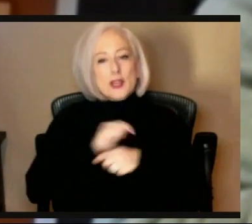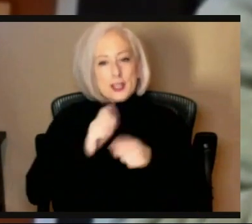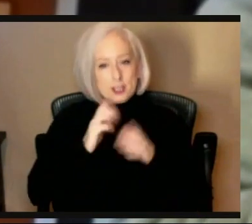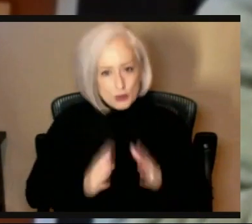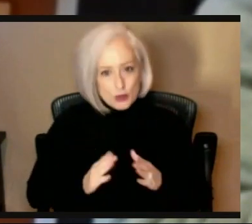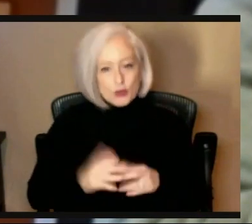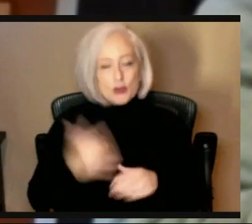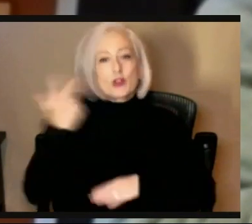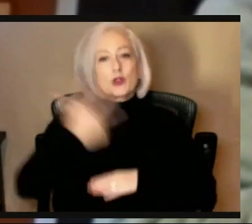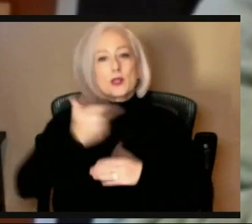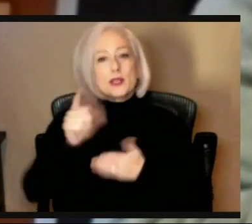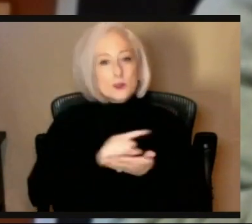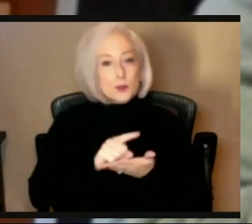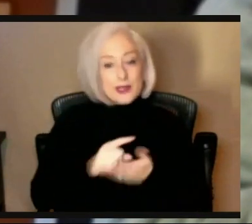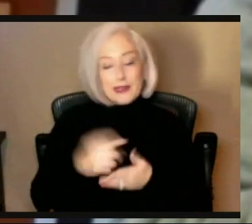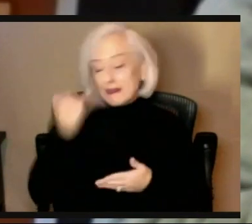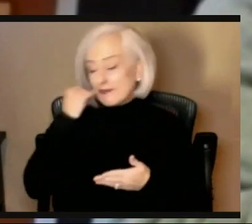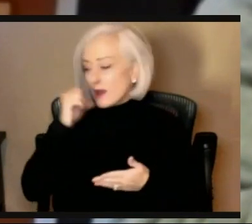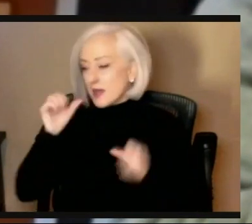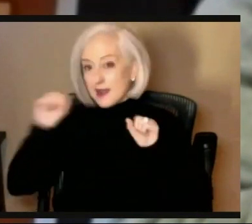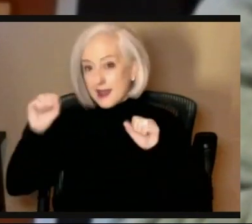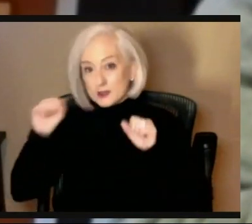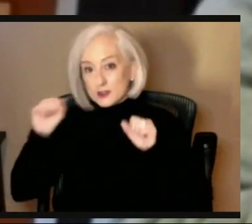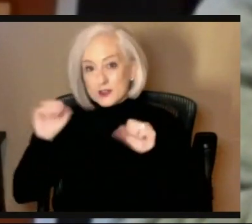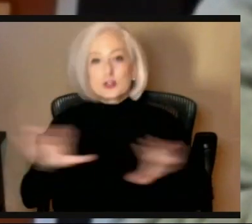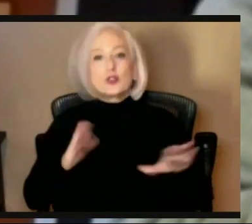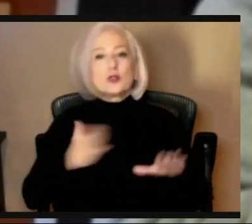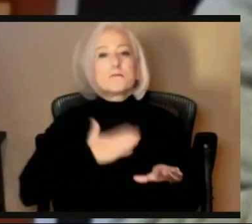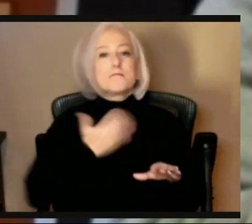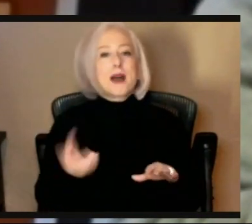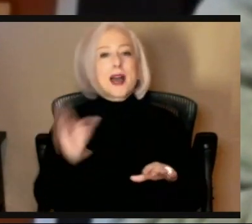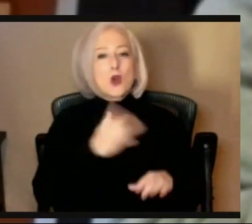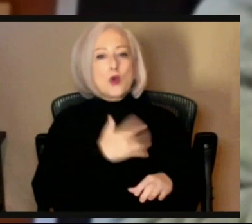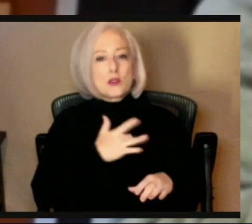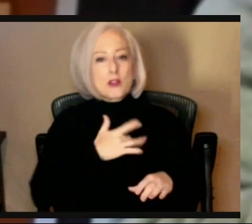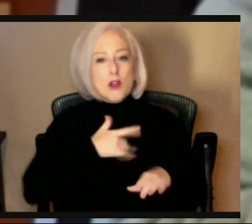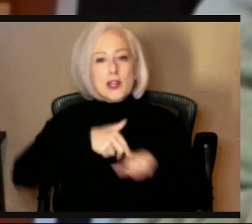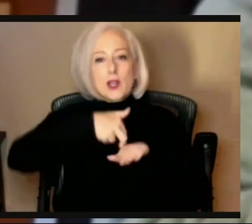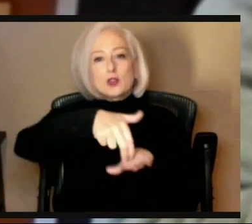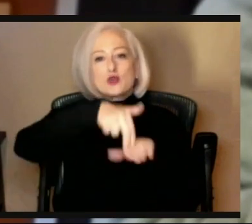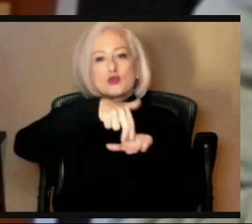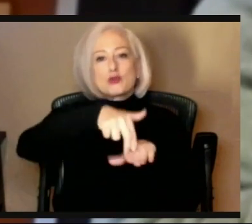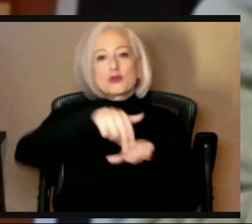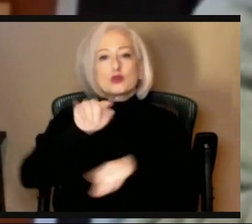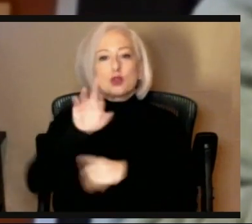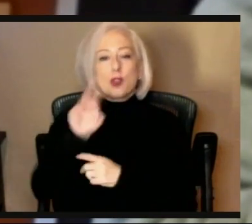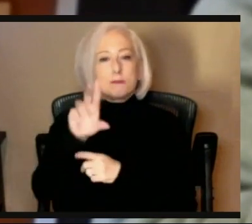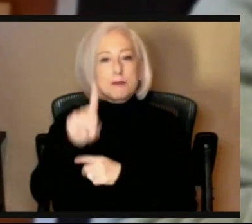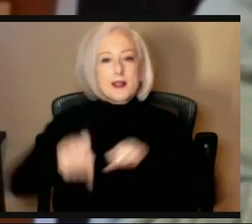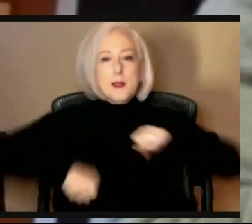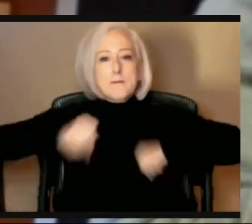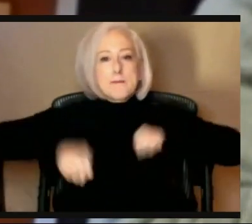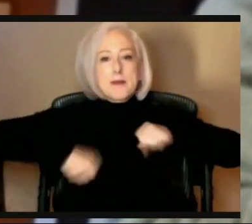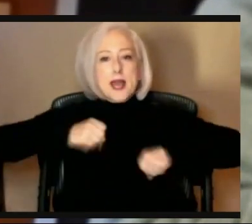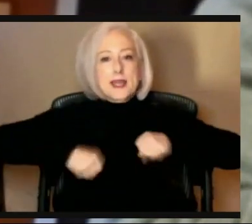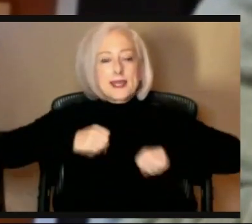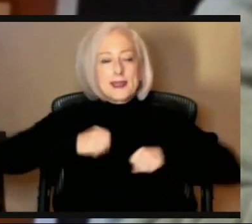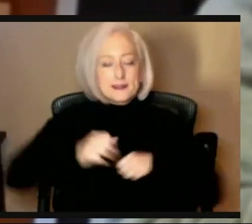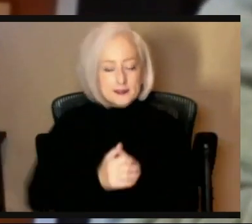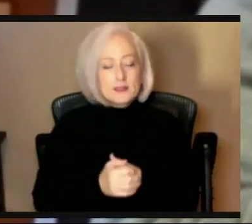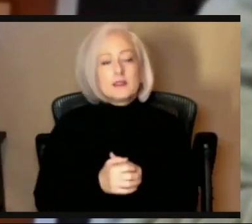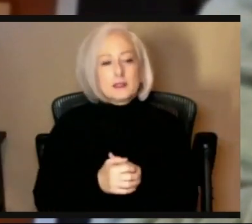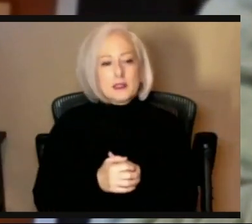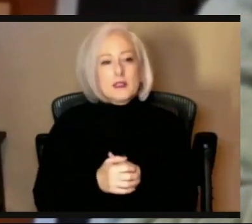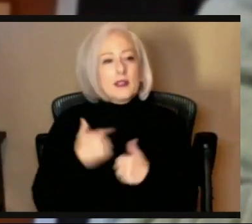I'm not working out, I'm doing my own cardiac on a treadmill and a stationary bike. And just